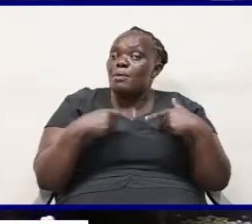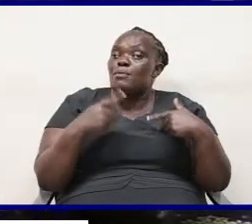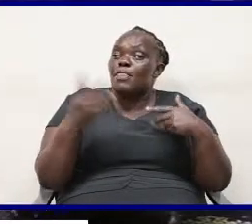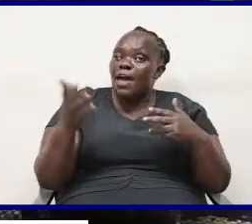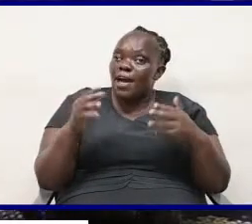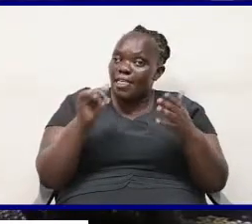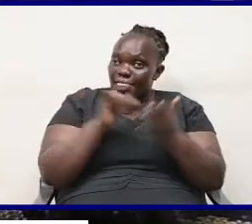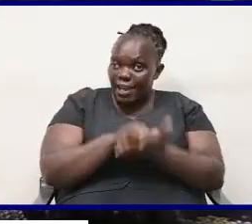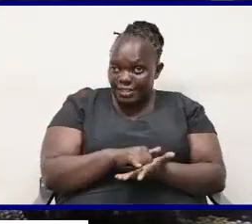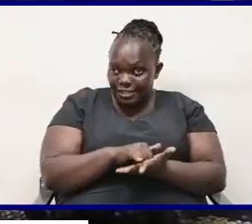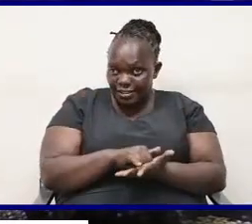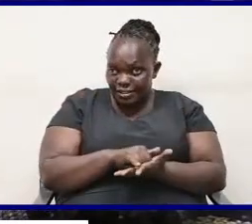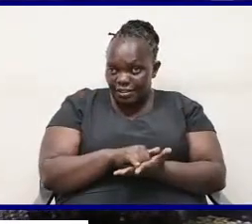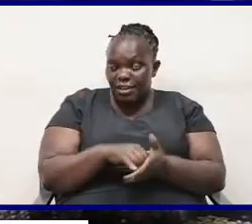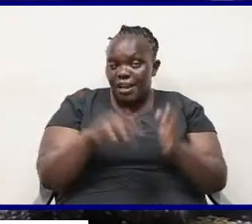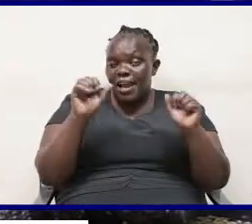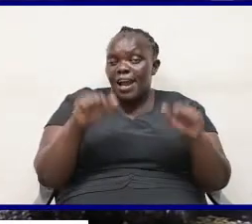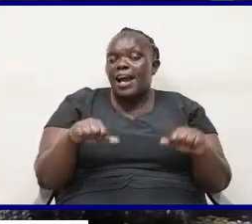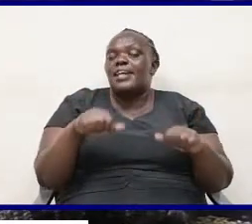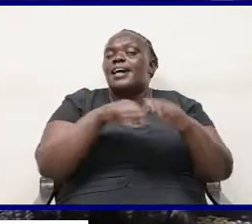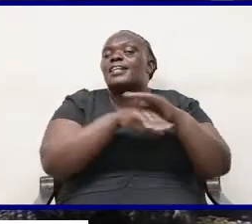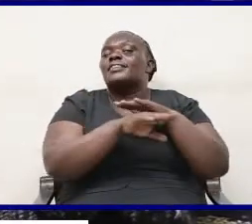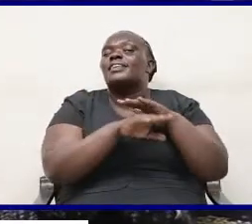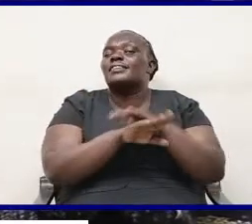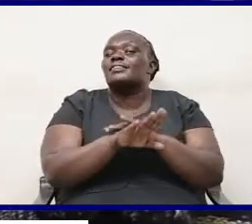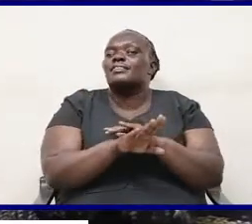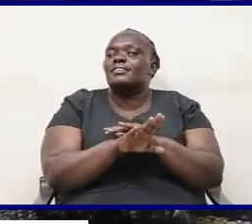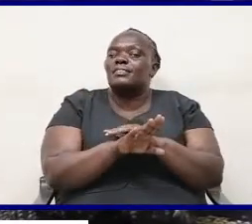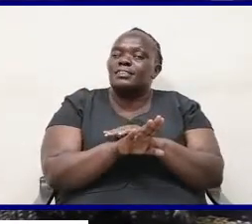so that they can access